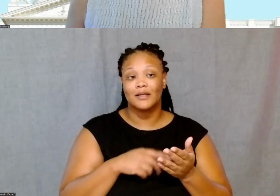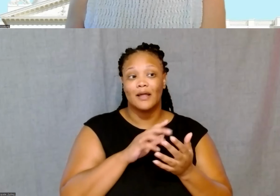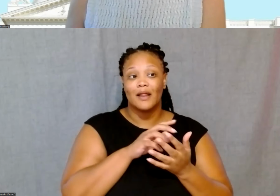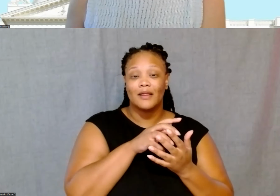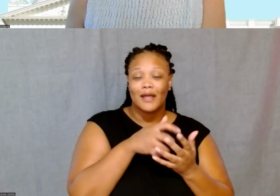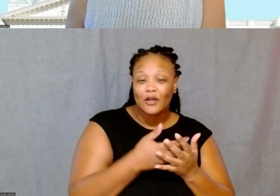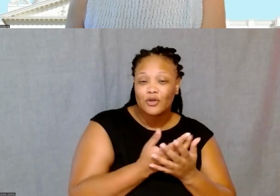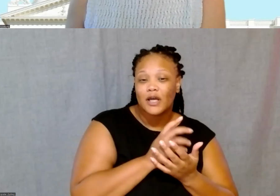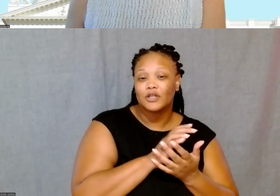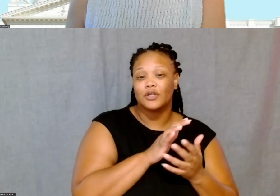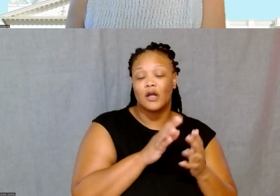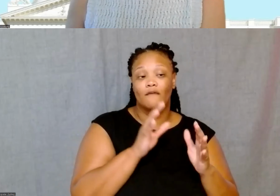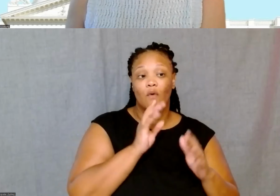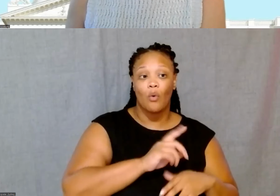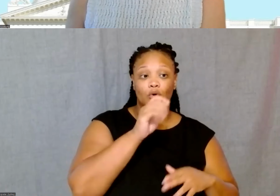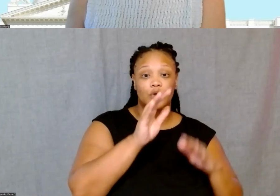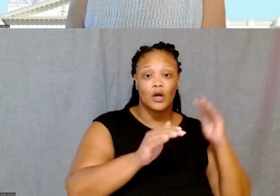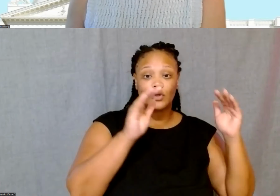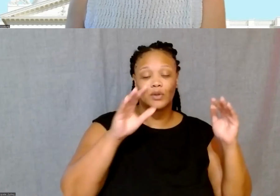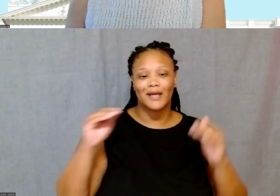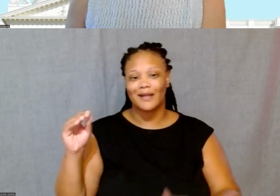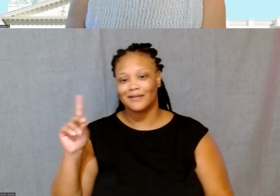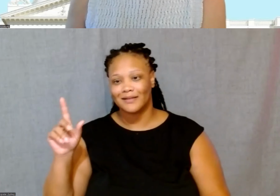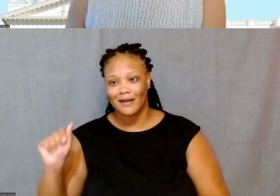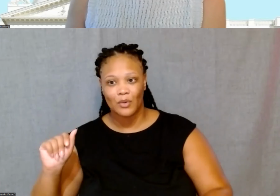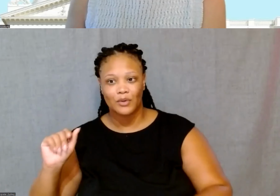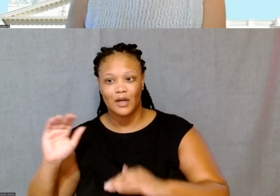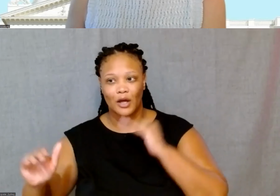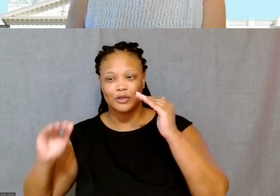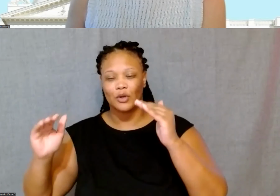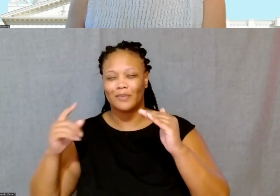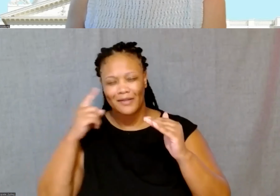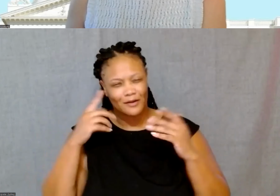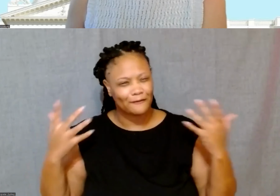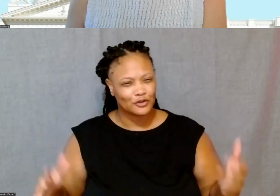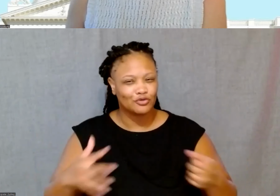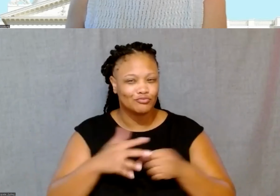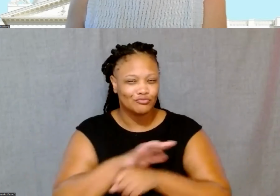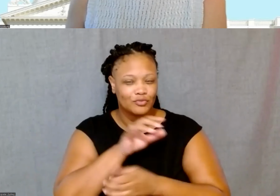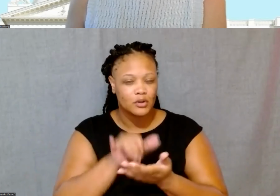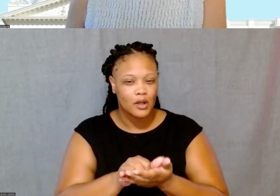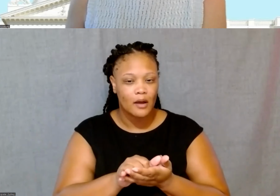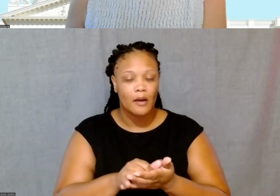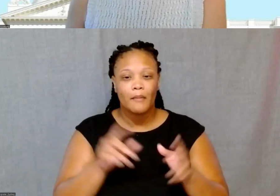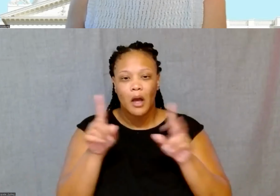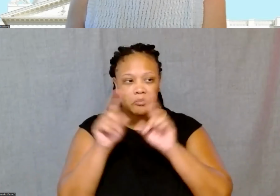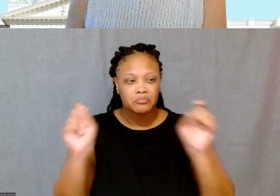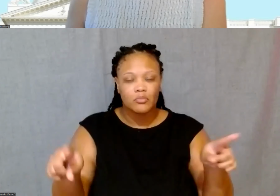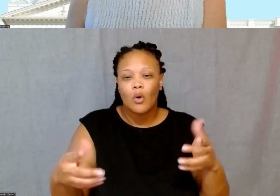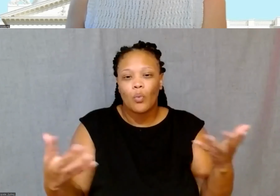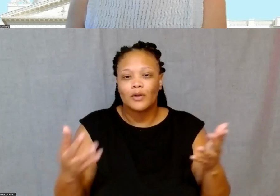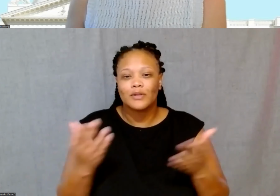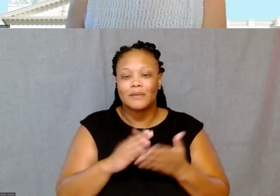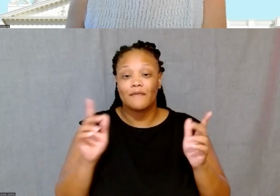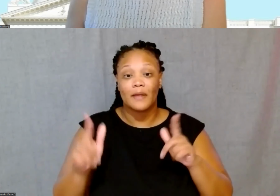that was well covered. But I do still want to ask, what is it that you feel are some of the big takeaways for aging advocates? What